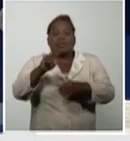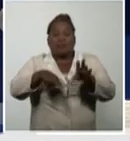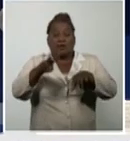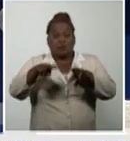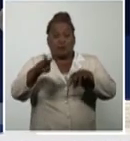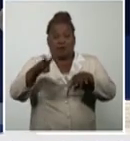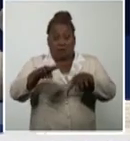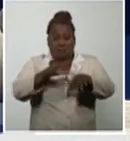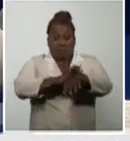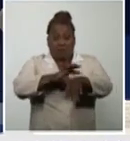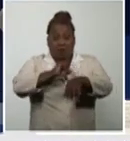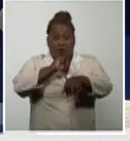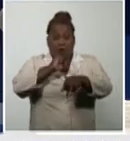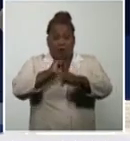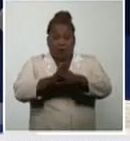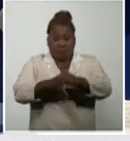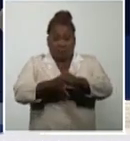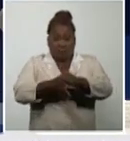Yesterday,